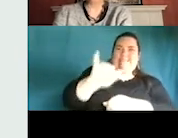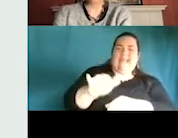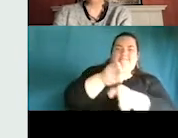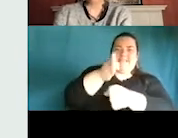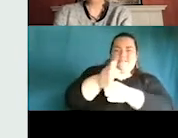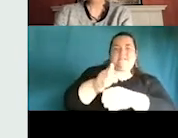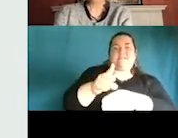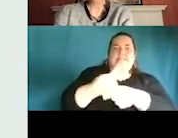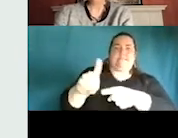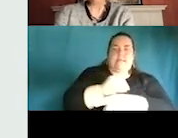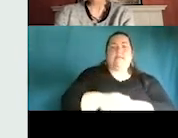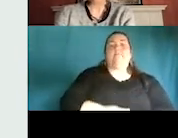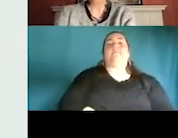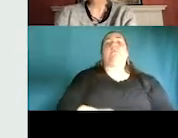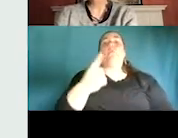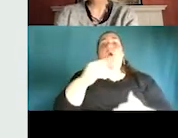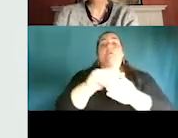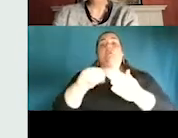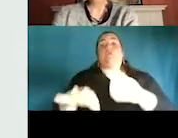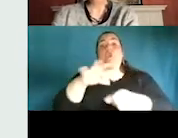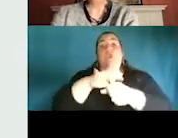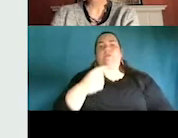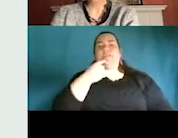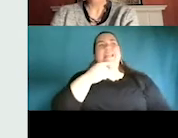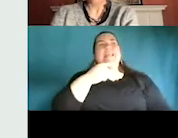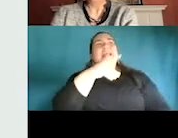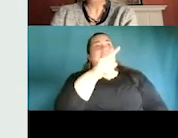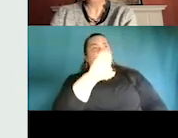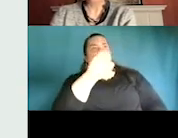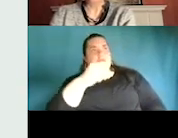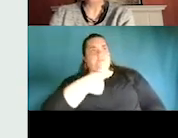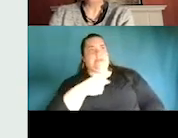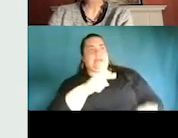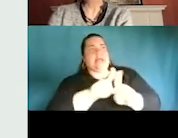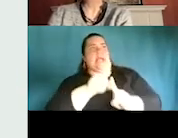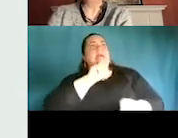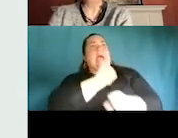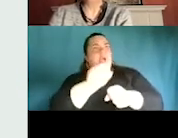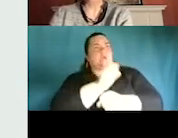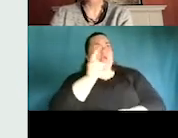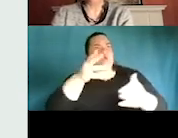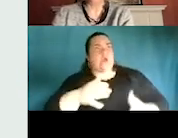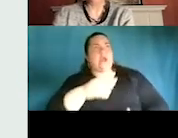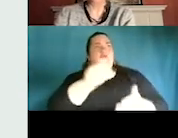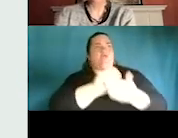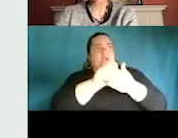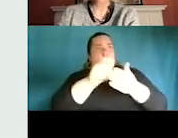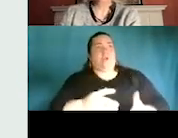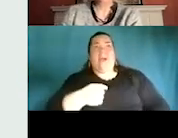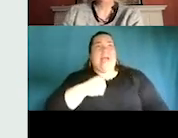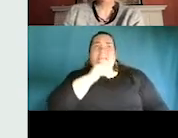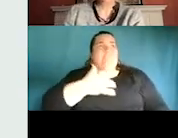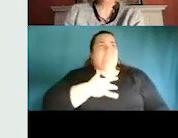noted, "He treated me like a legitimate historian and writer when I didn't feel good enough to aspire to be a scholar."